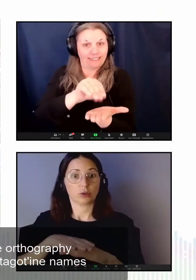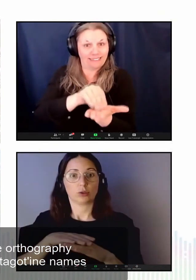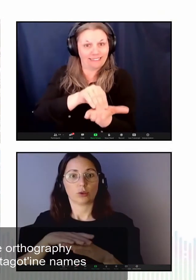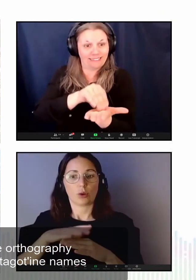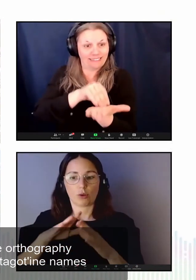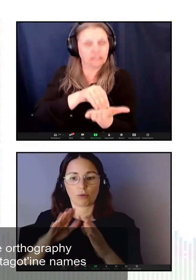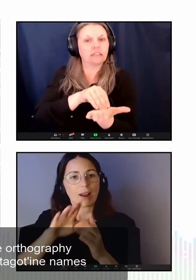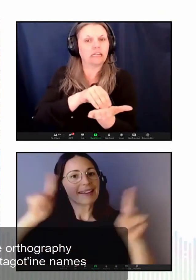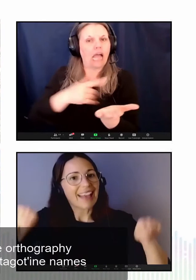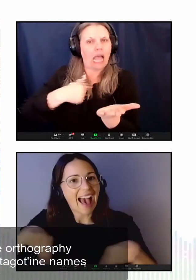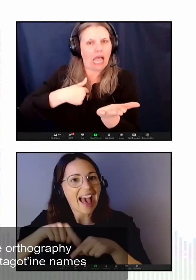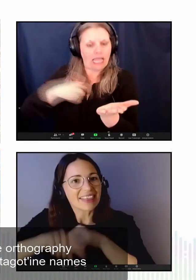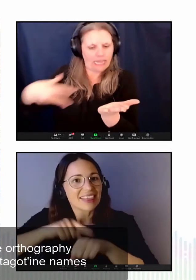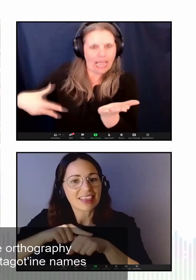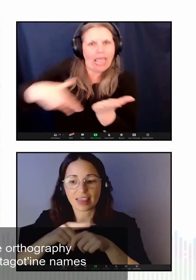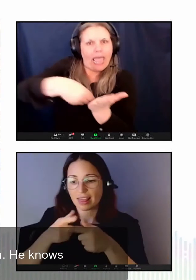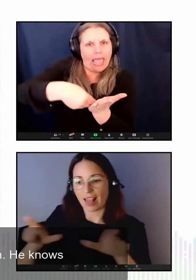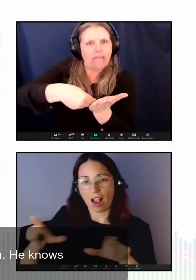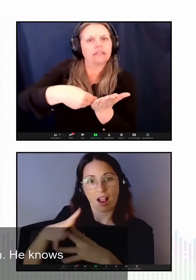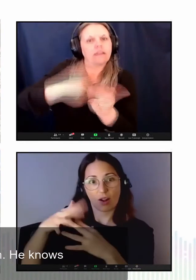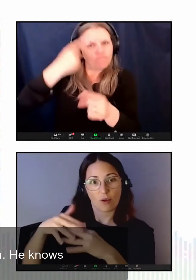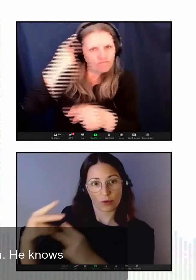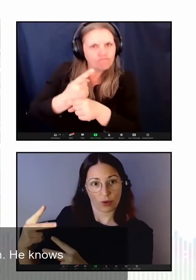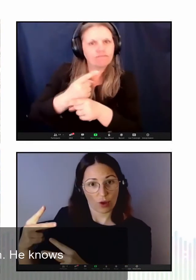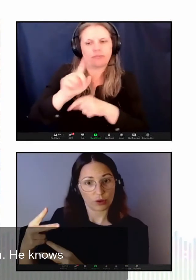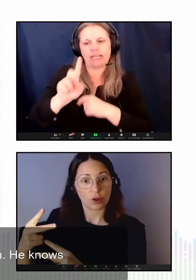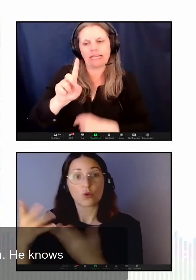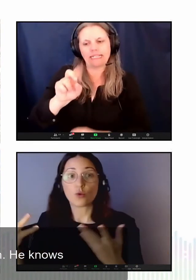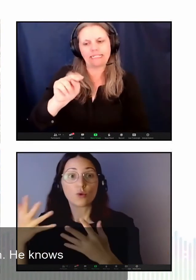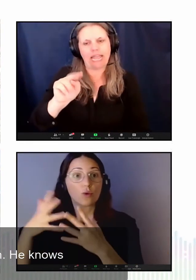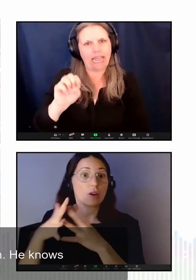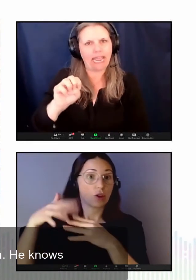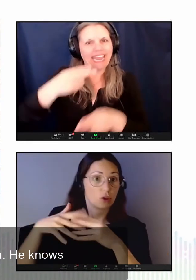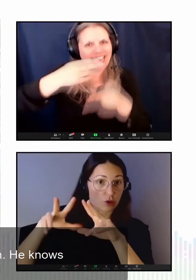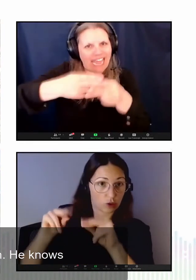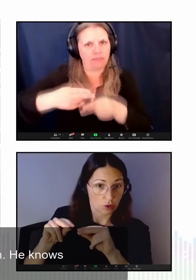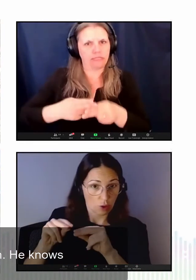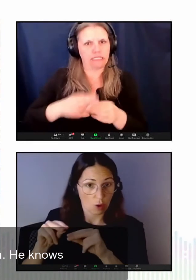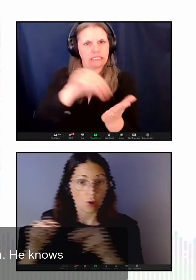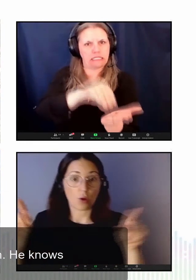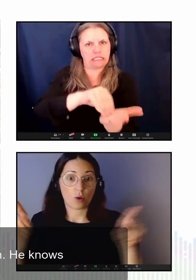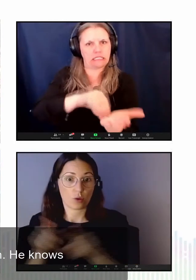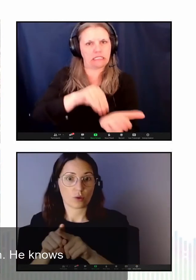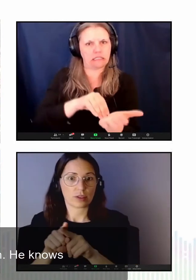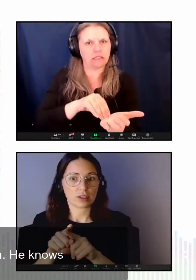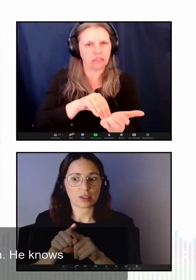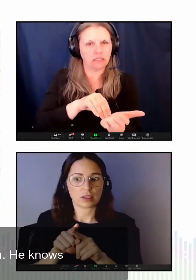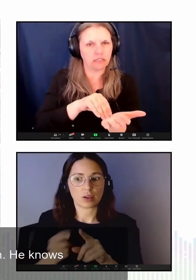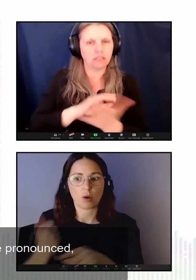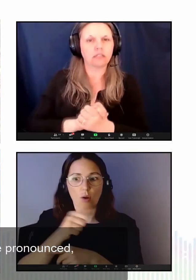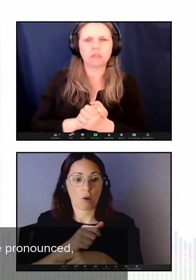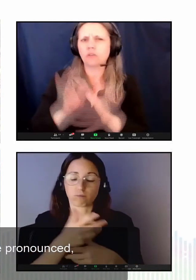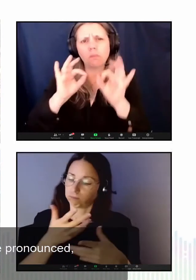Indigenous or the Dene names, the shootout in the names of places. So it's a great combination. He knows where